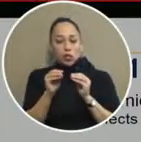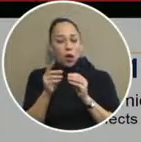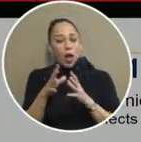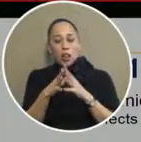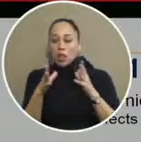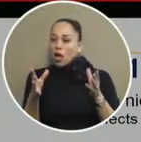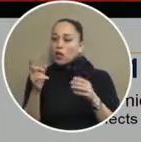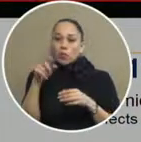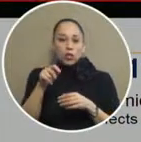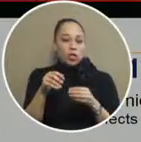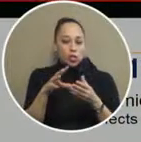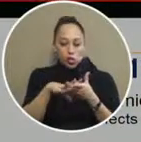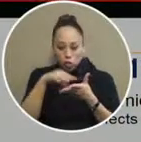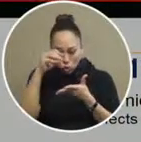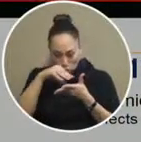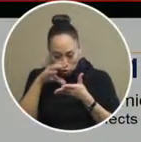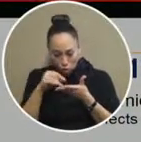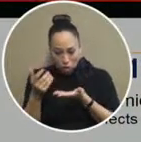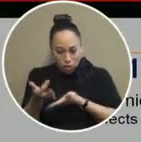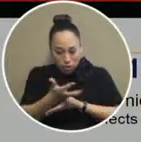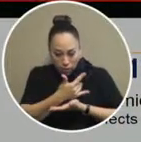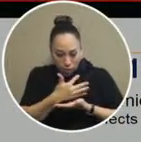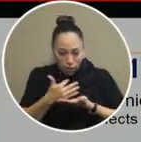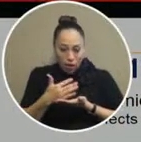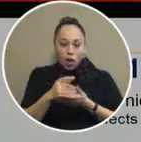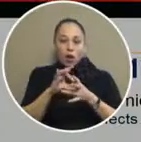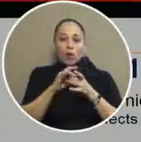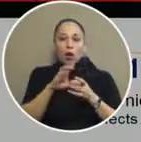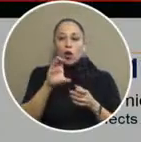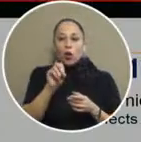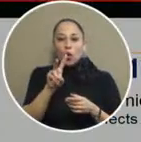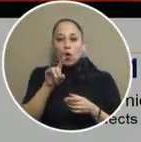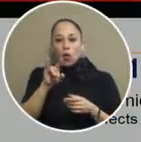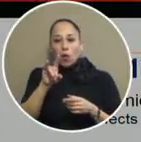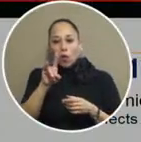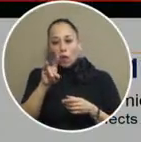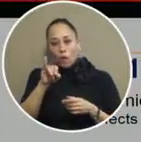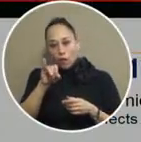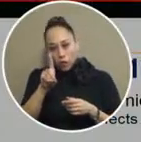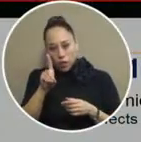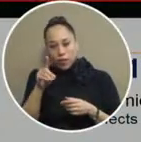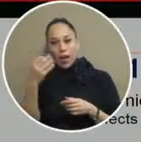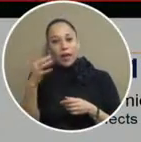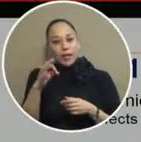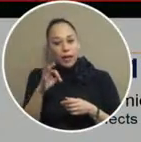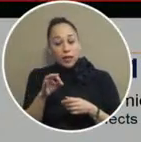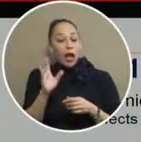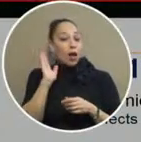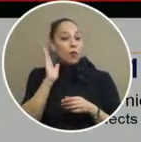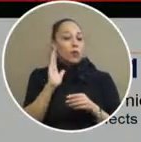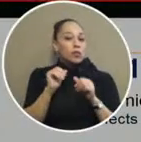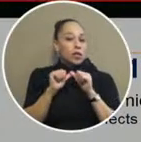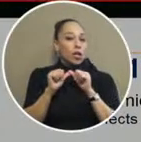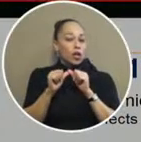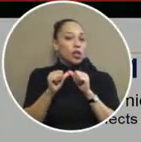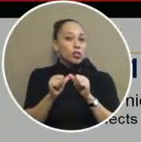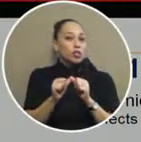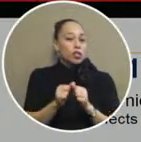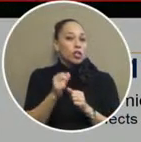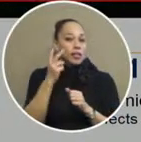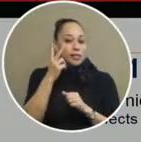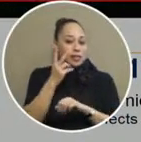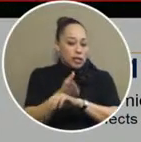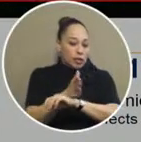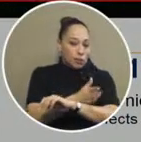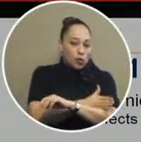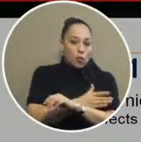to gather in regards to the COVID-19, that we will continue seeing new